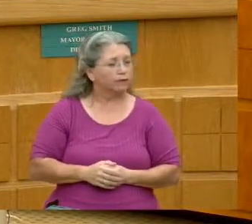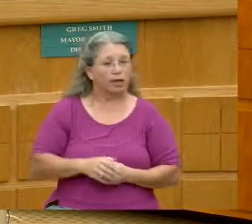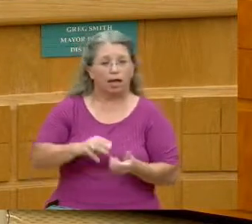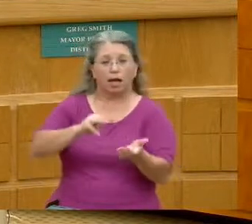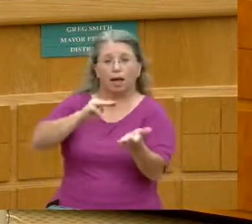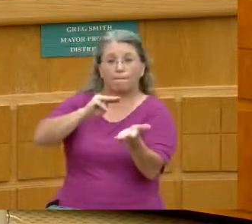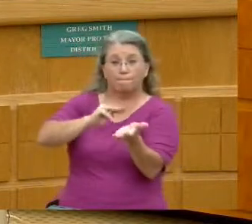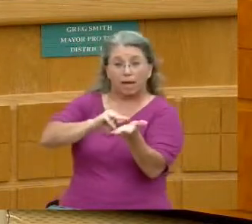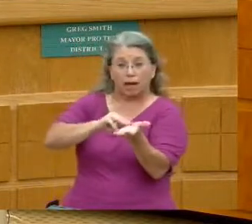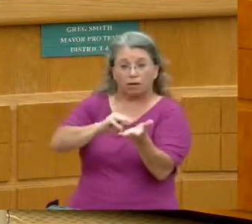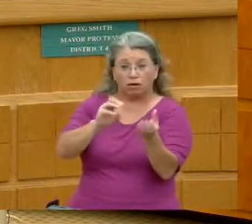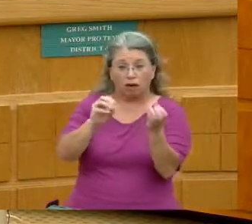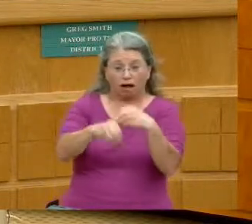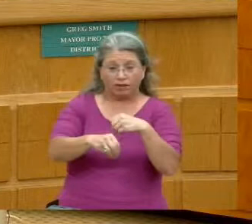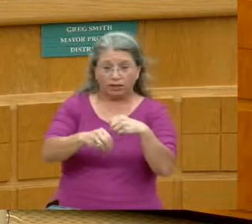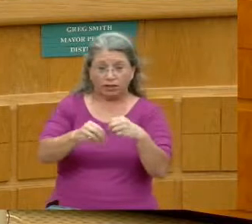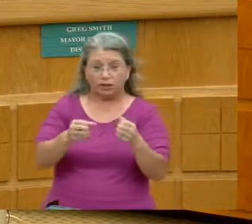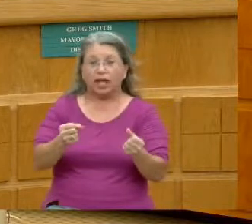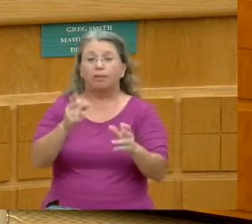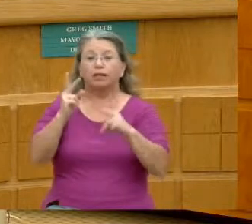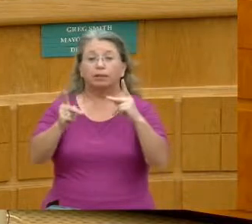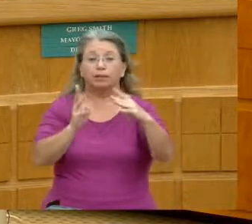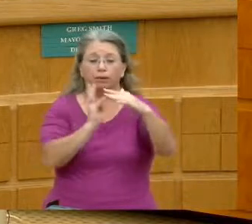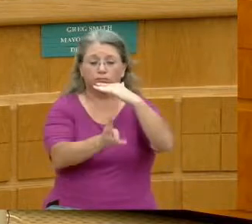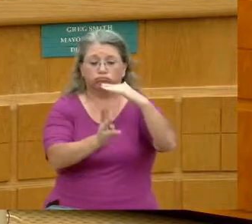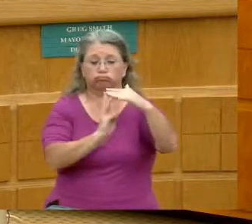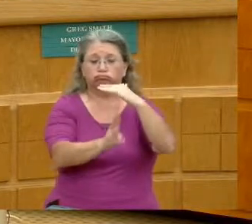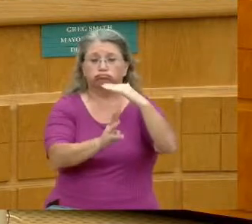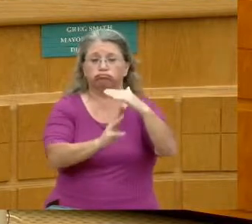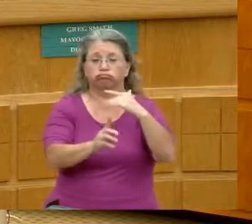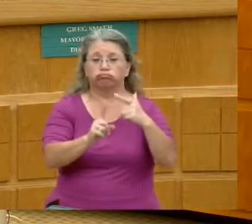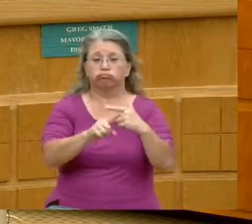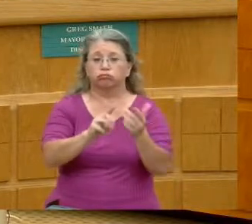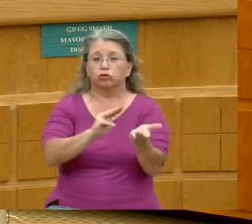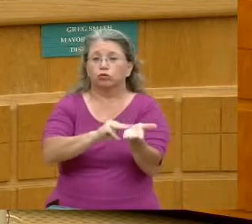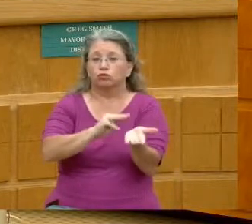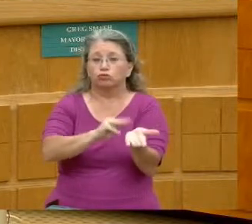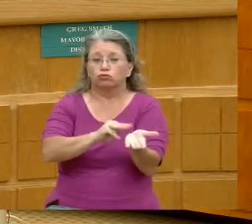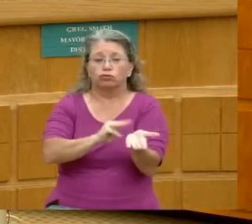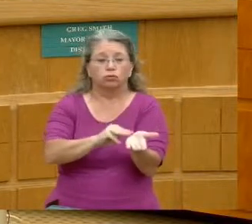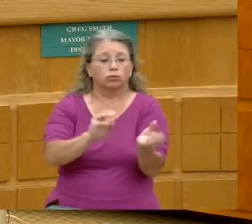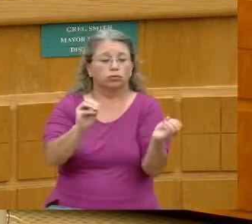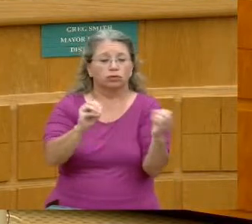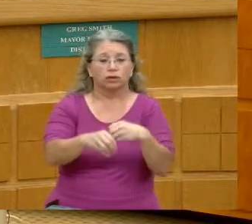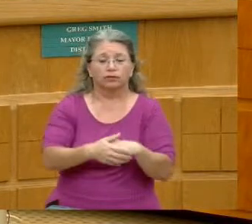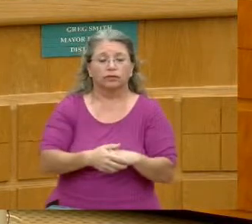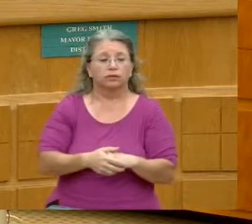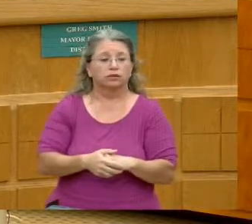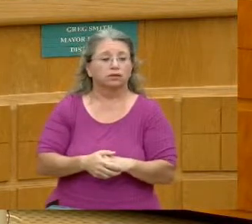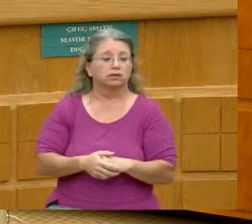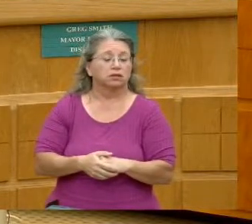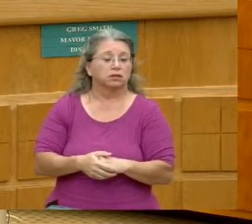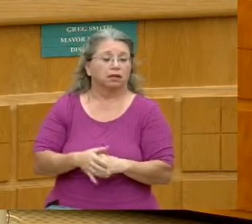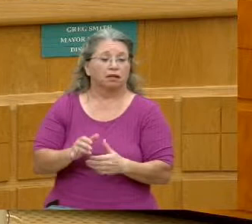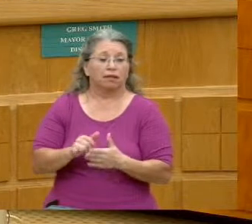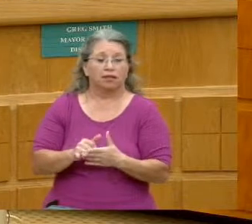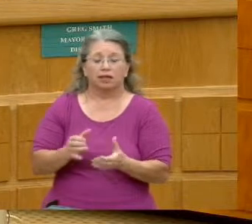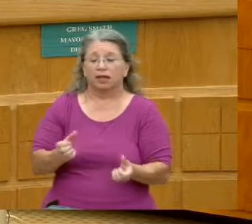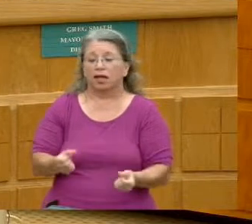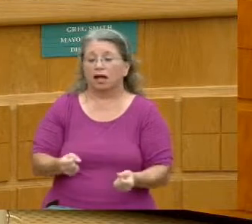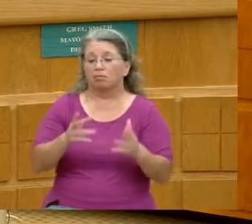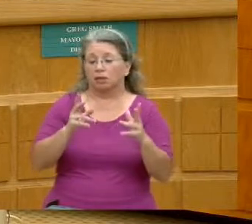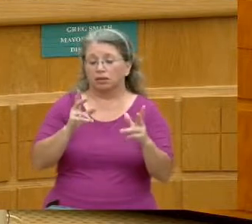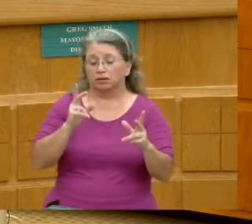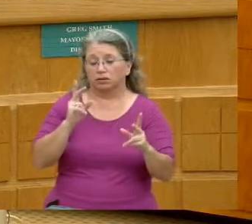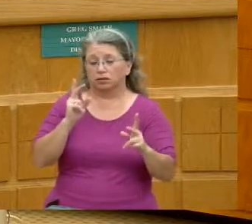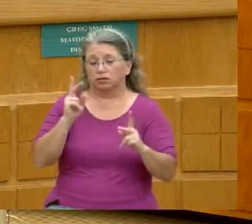foot traffic, and I kind of like this one because I like comparing how much foot traffic are we getting at what I would consider maybe a less